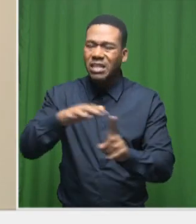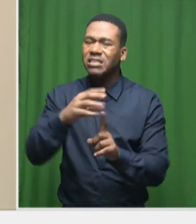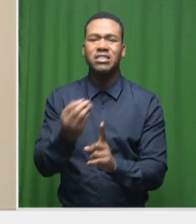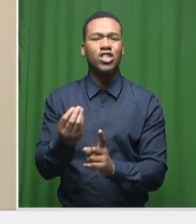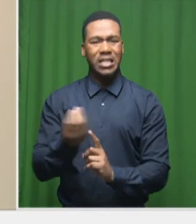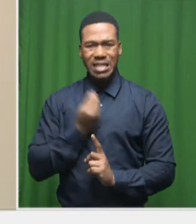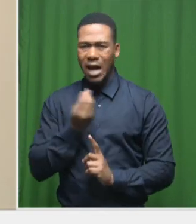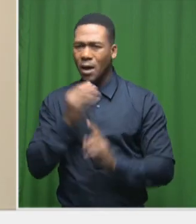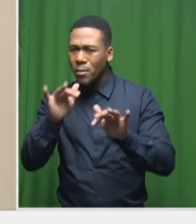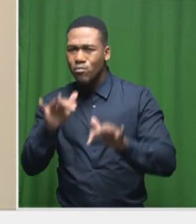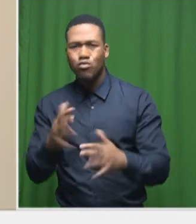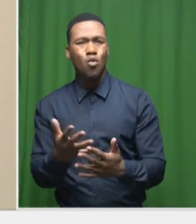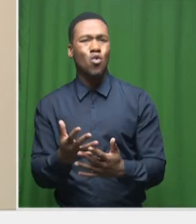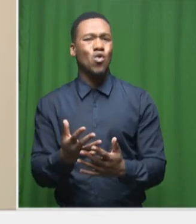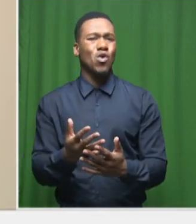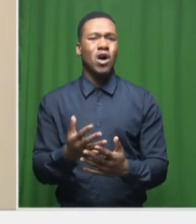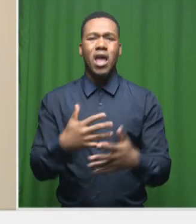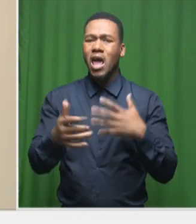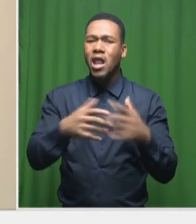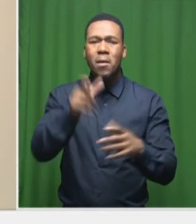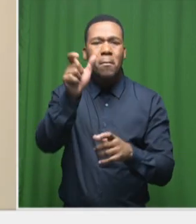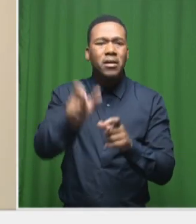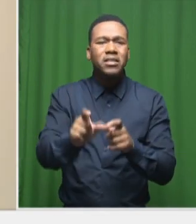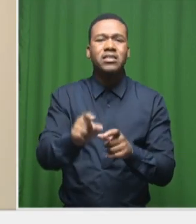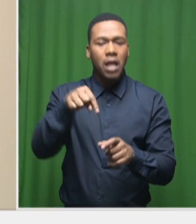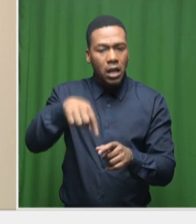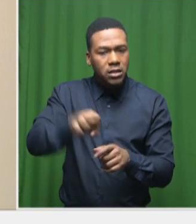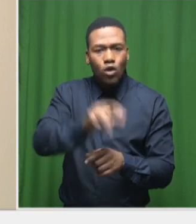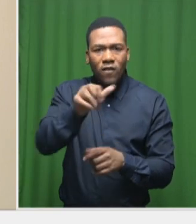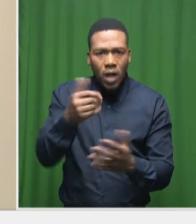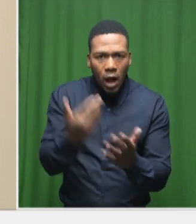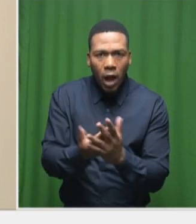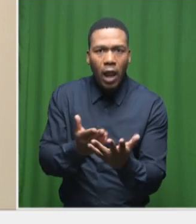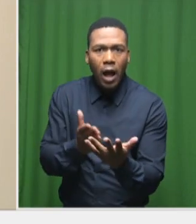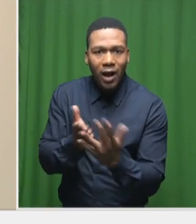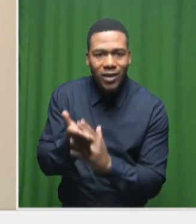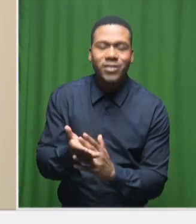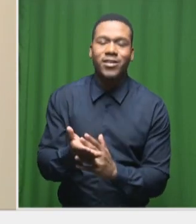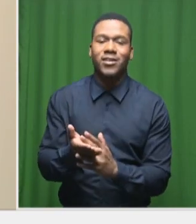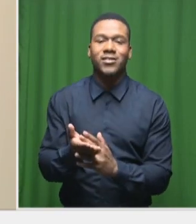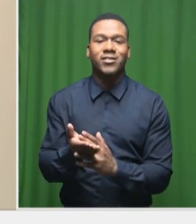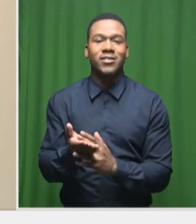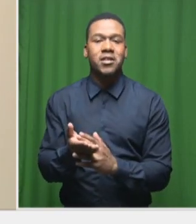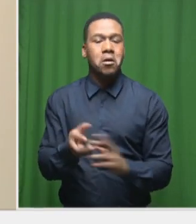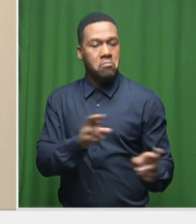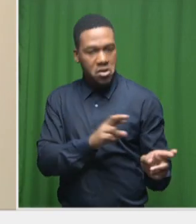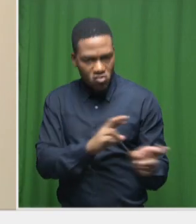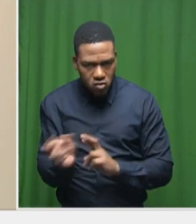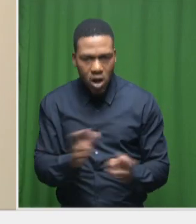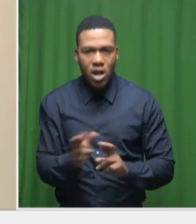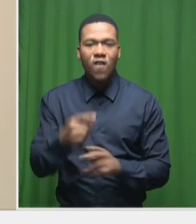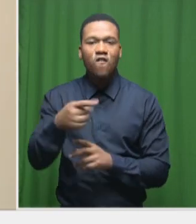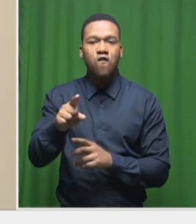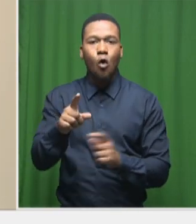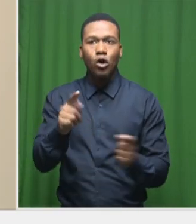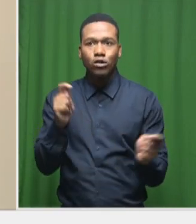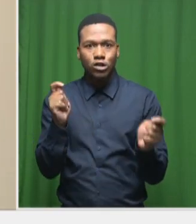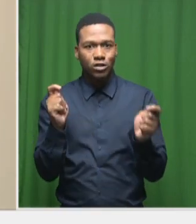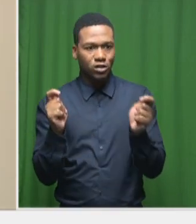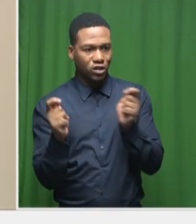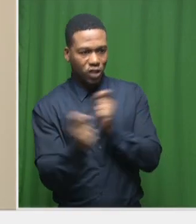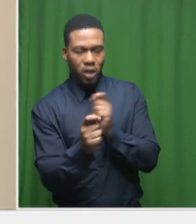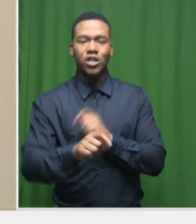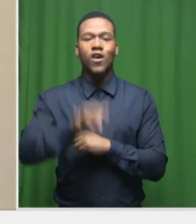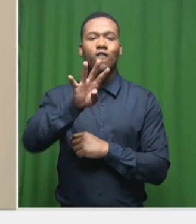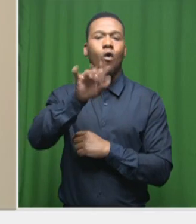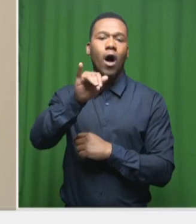people to access, for us to be ready and to equip ourselves for this dimensional change of 4R